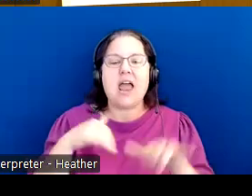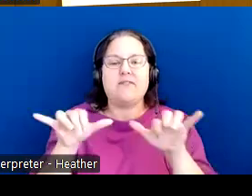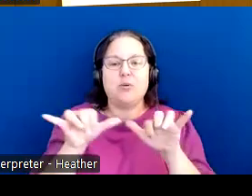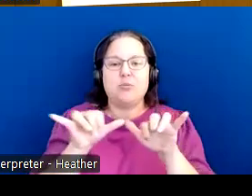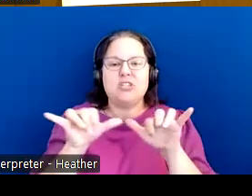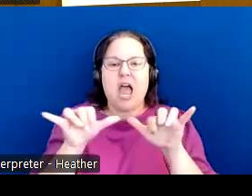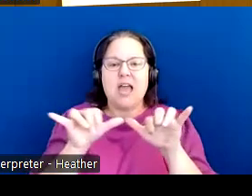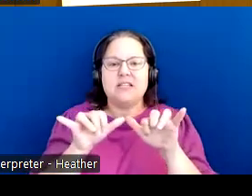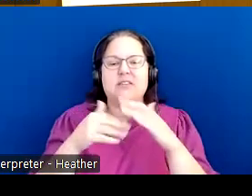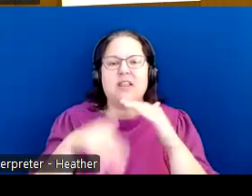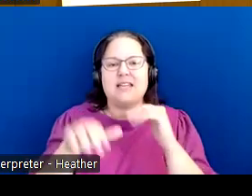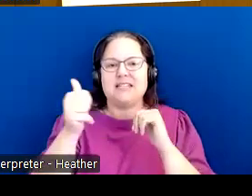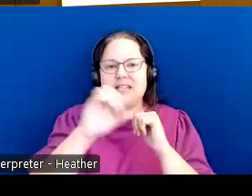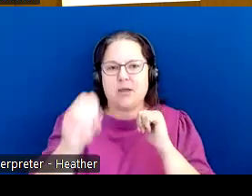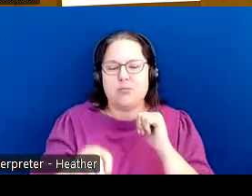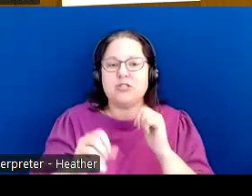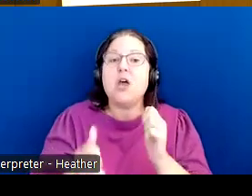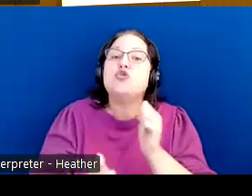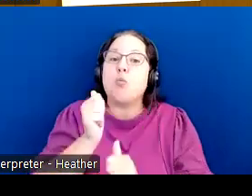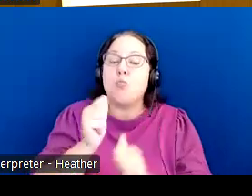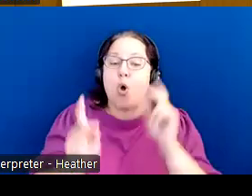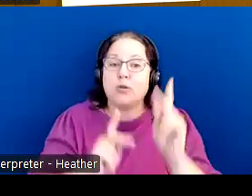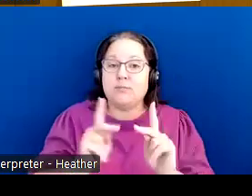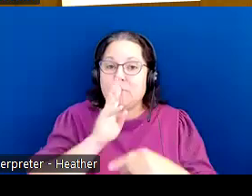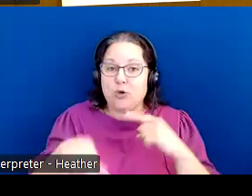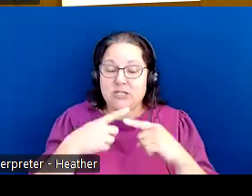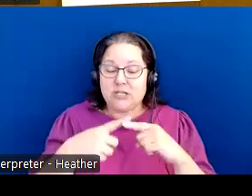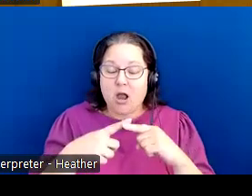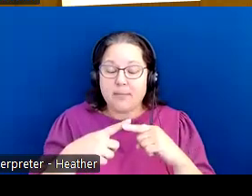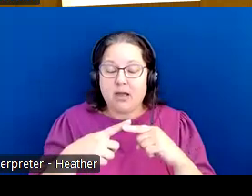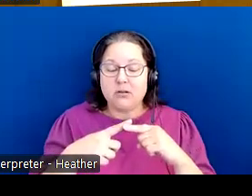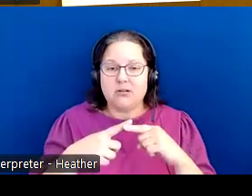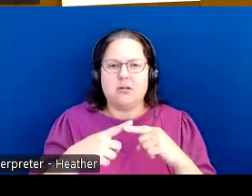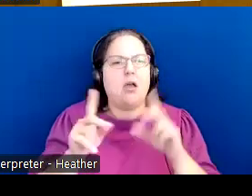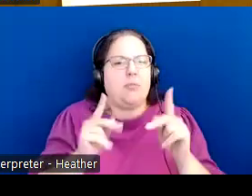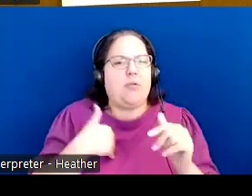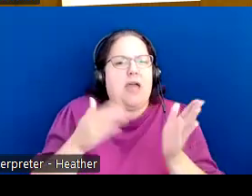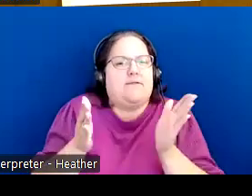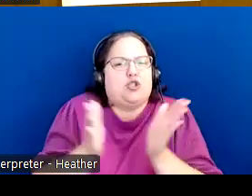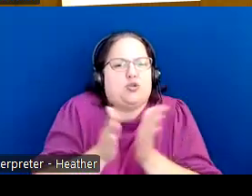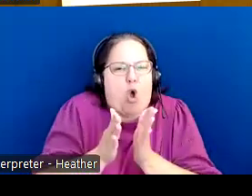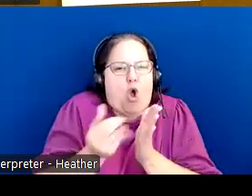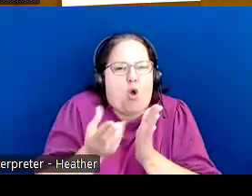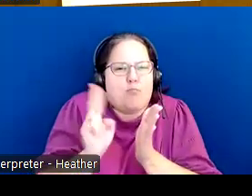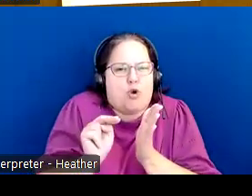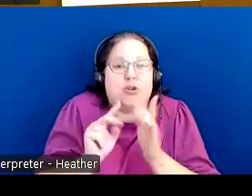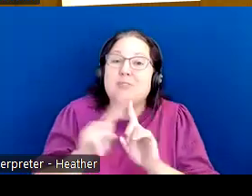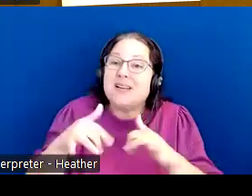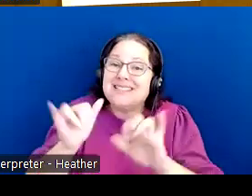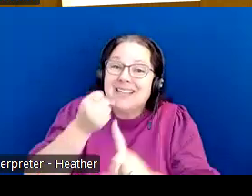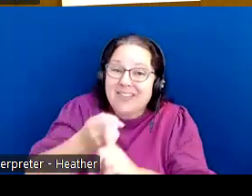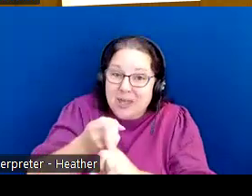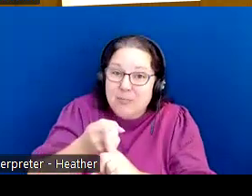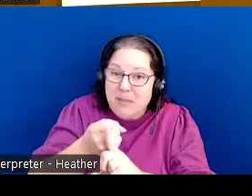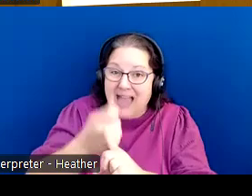10%. So the majority of people that we're really talking about are those with smaller burns, yet the impact can still be